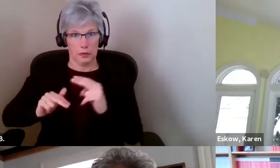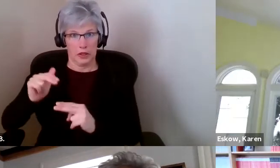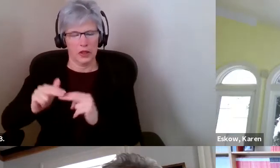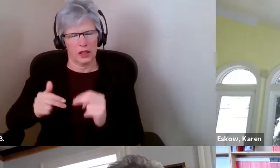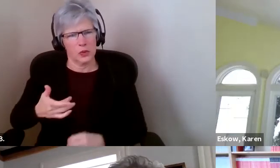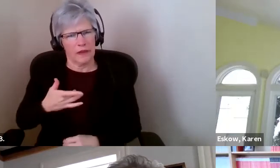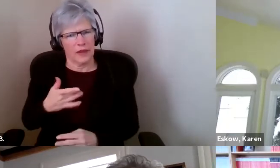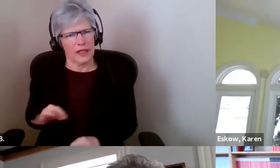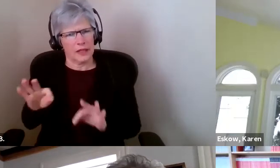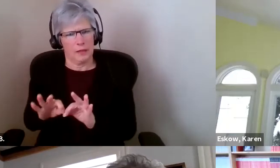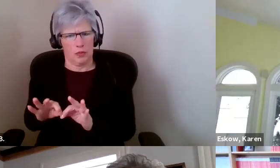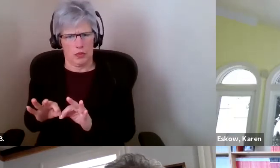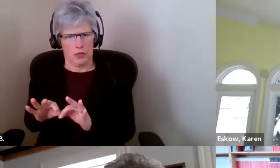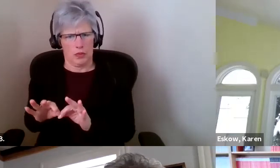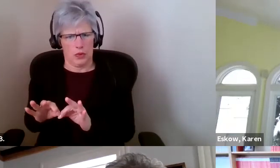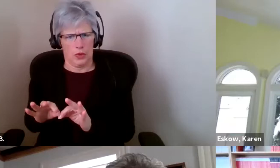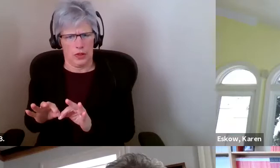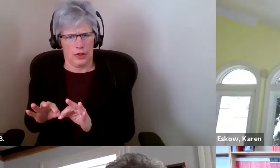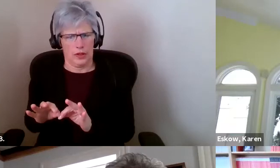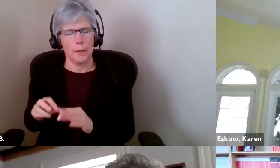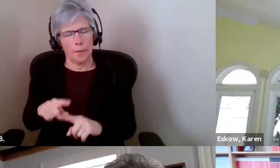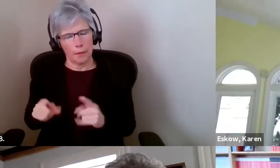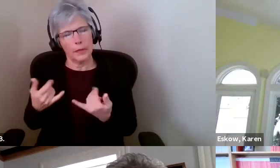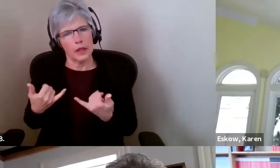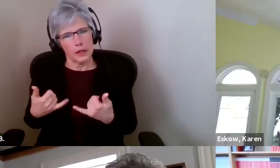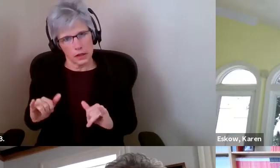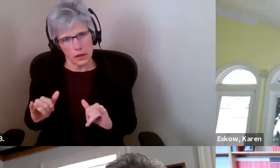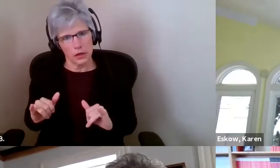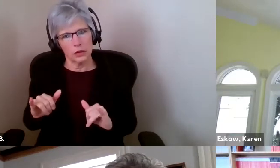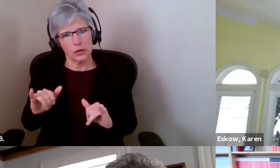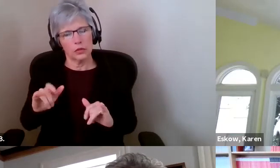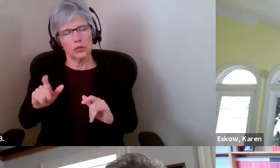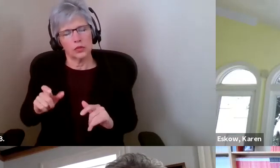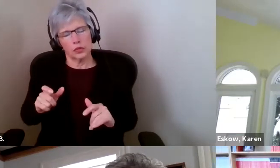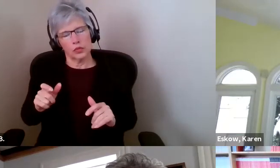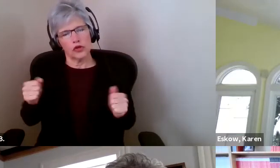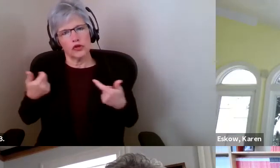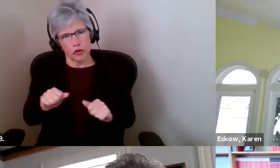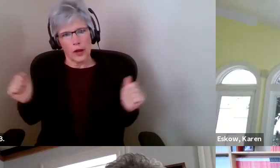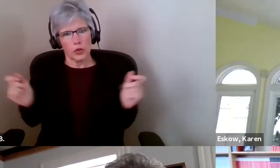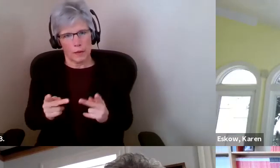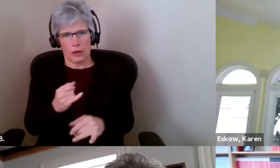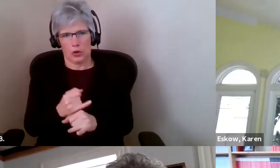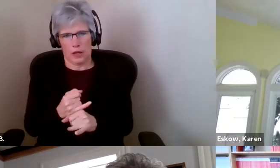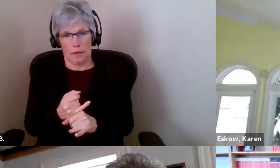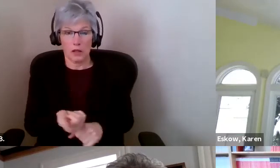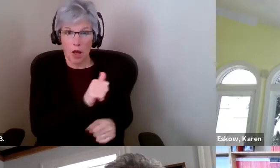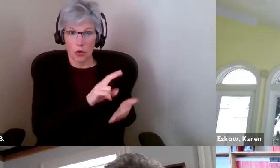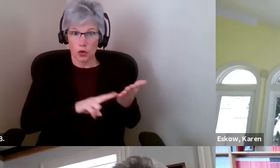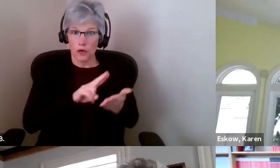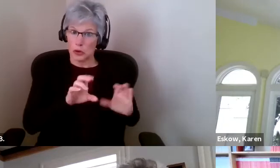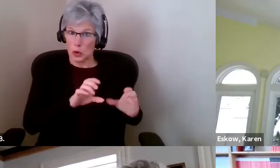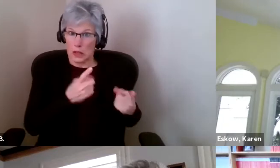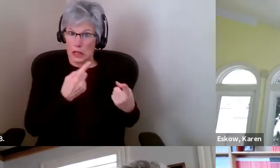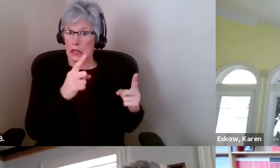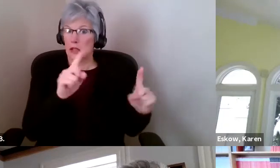that get in the way of us attempting this, right, return to campus. Other universities have done it very successfully. So again, I